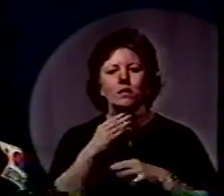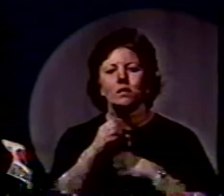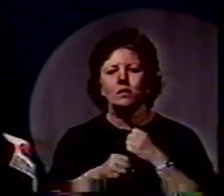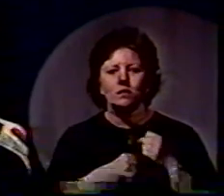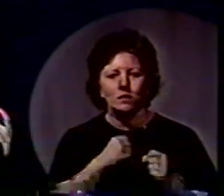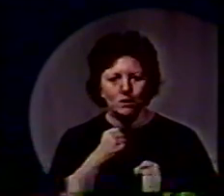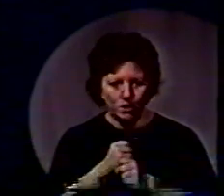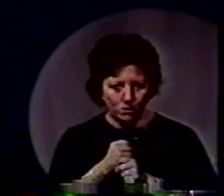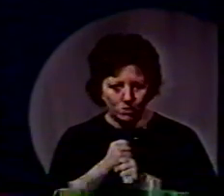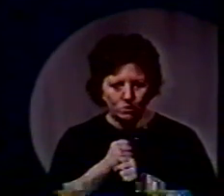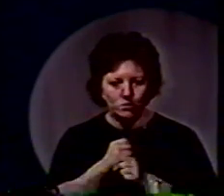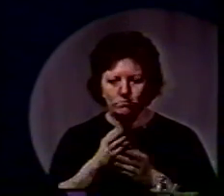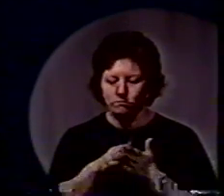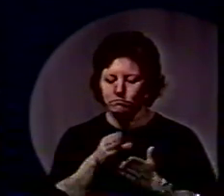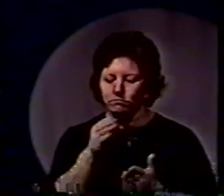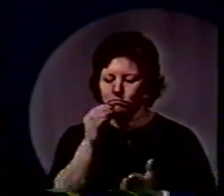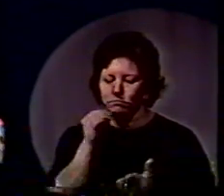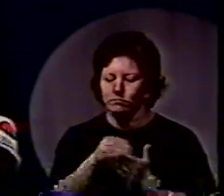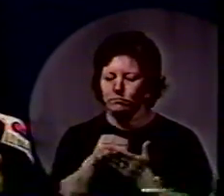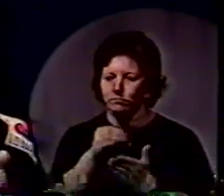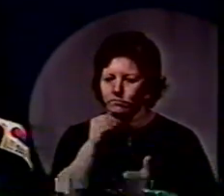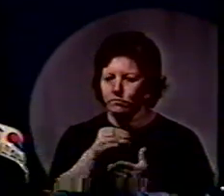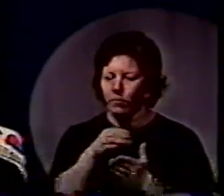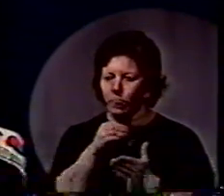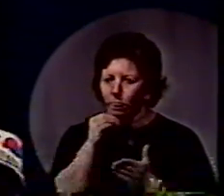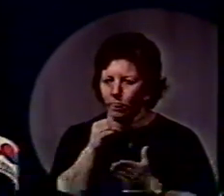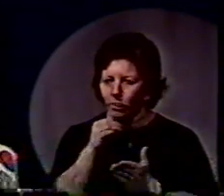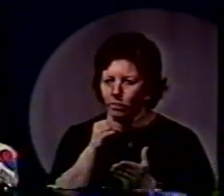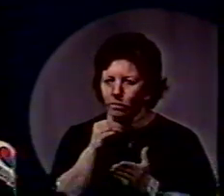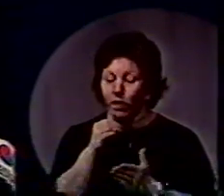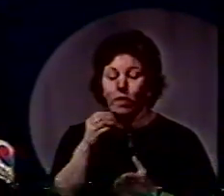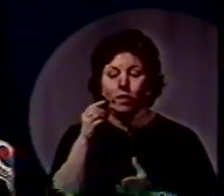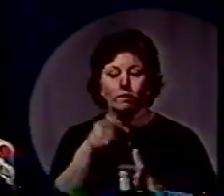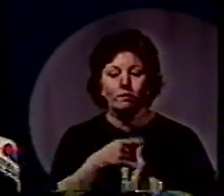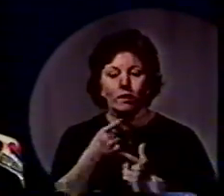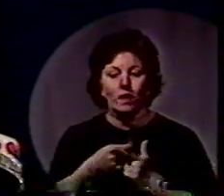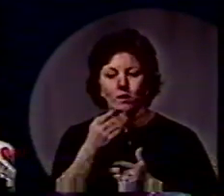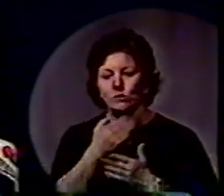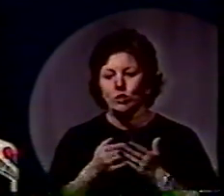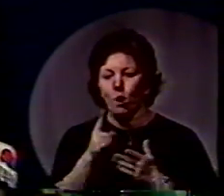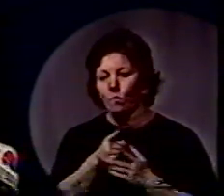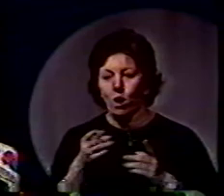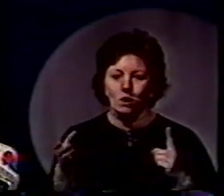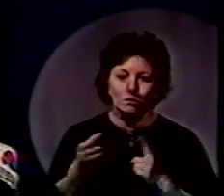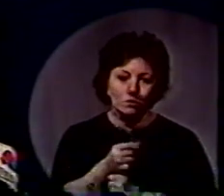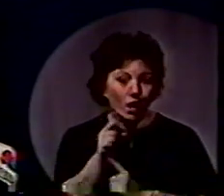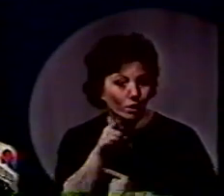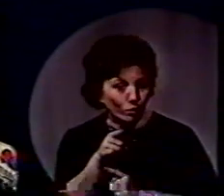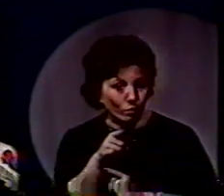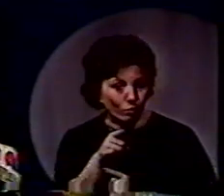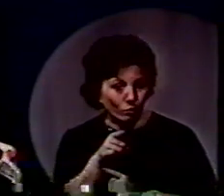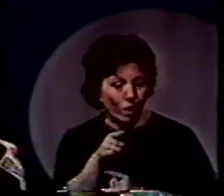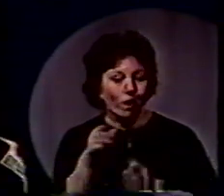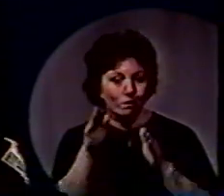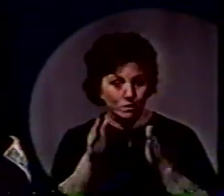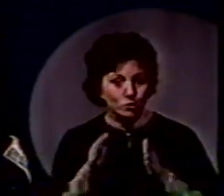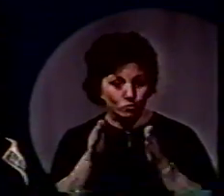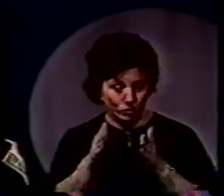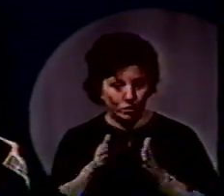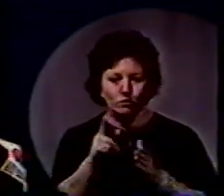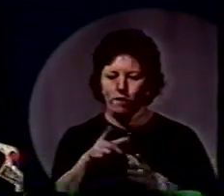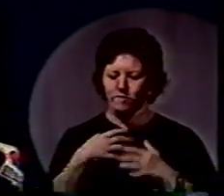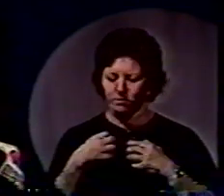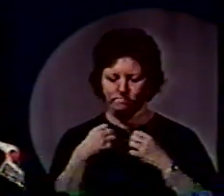was to attack you on the street, you would be able to defend yourself. So I encourage people to get involved in a program where they have